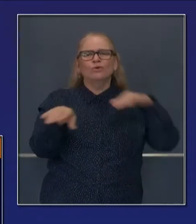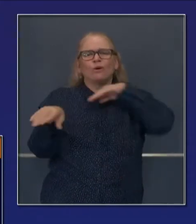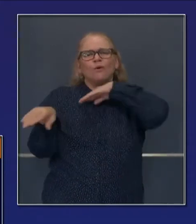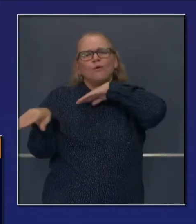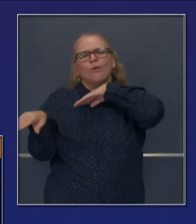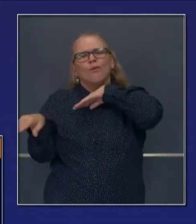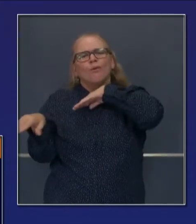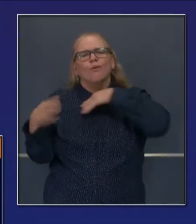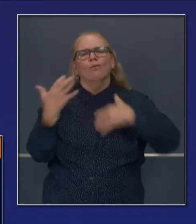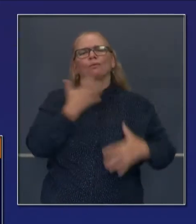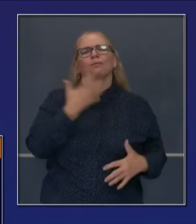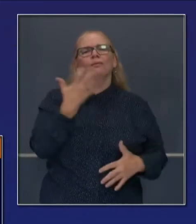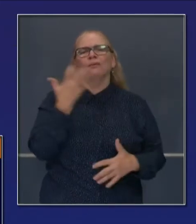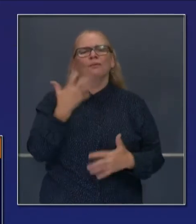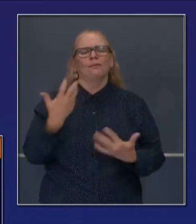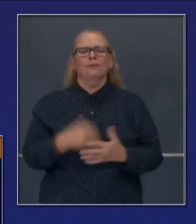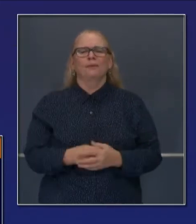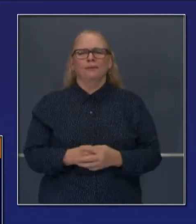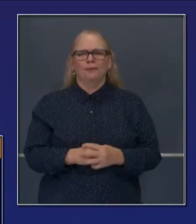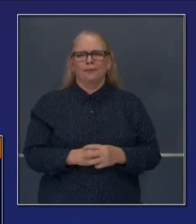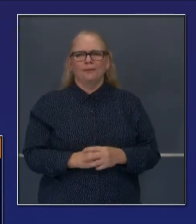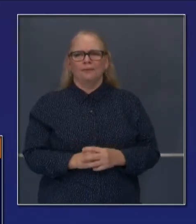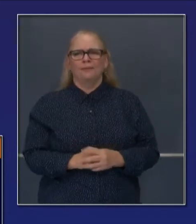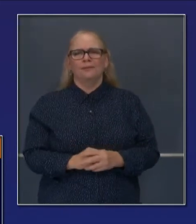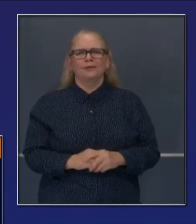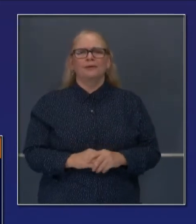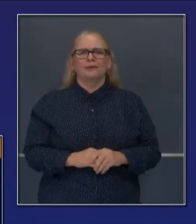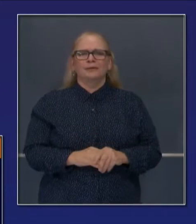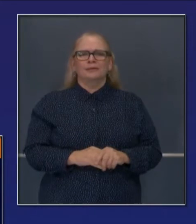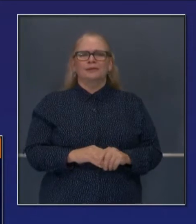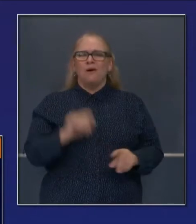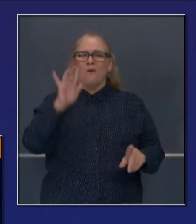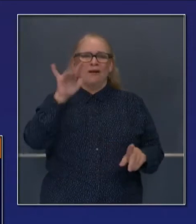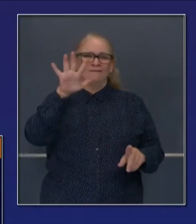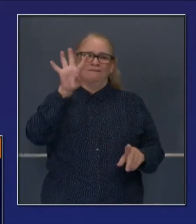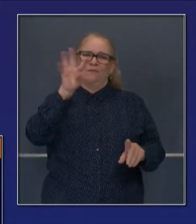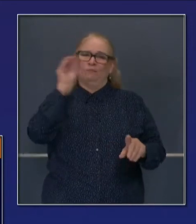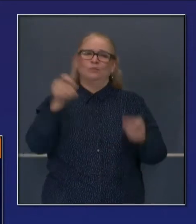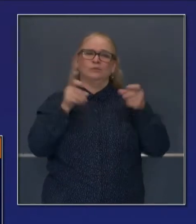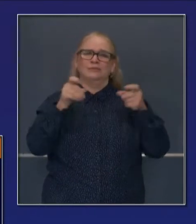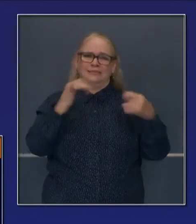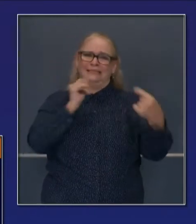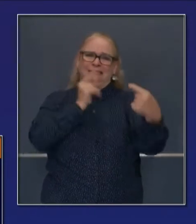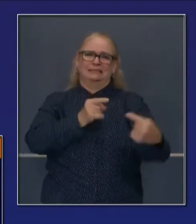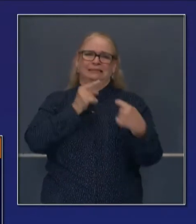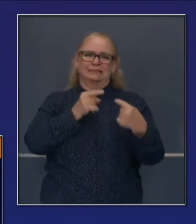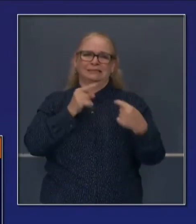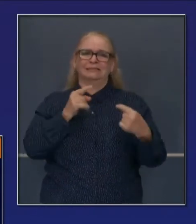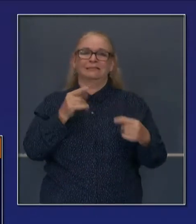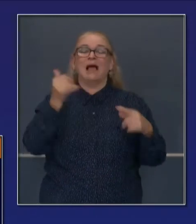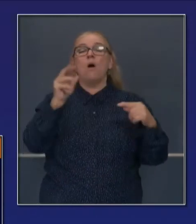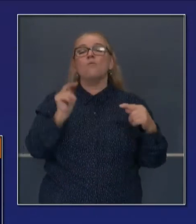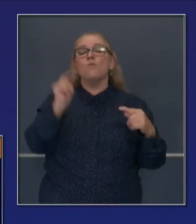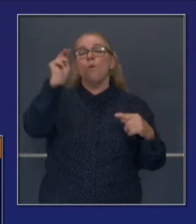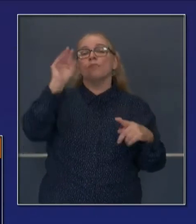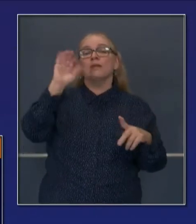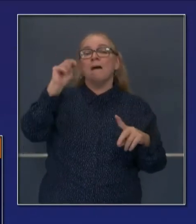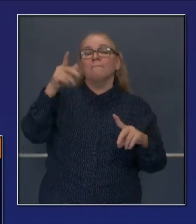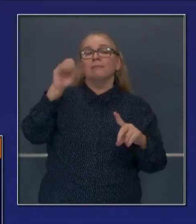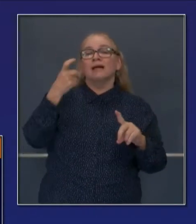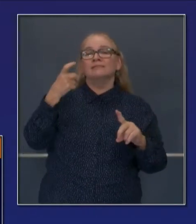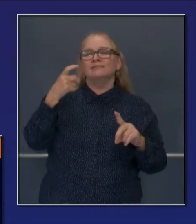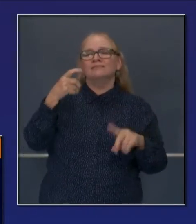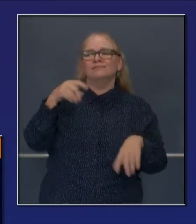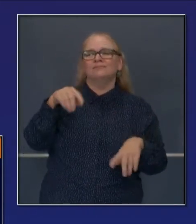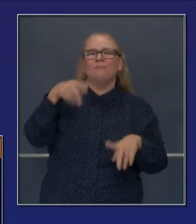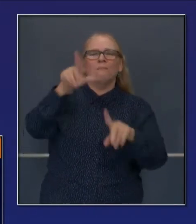54% containment on this complex. Speaking of complexes, the northern complex in and around Plumas and Lassen counties,